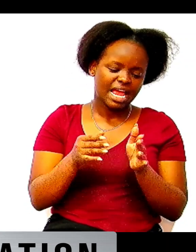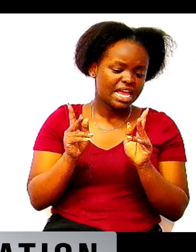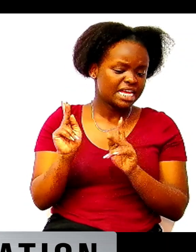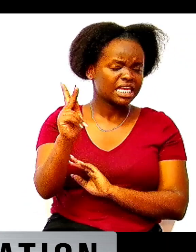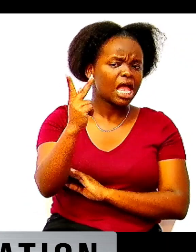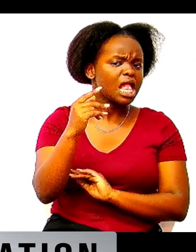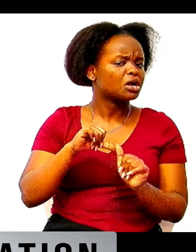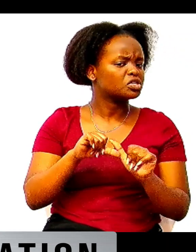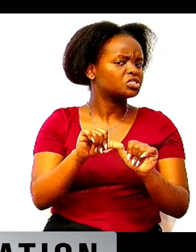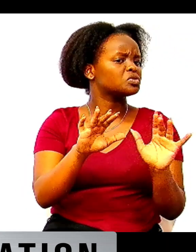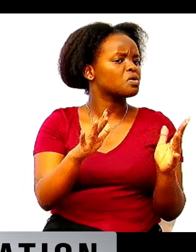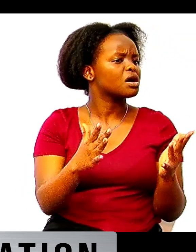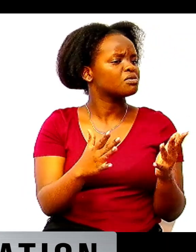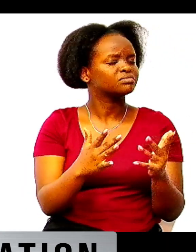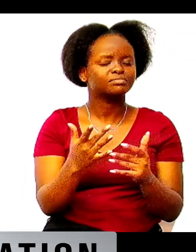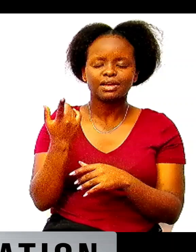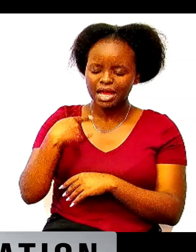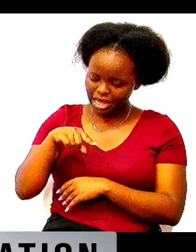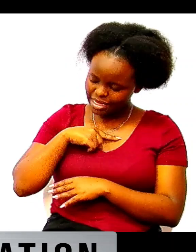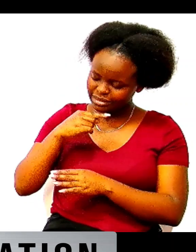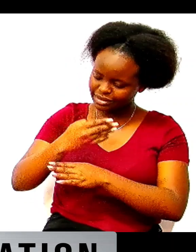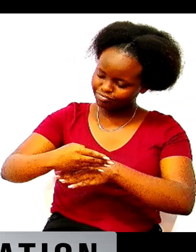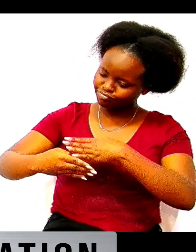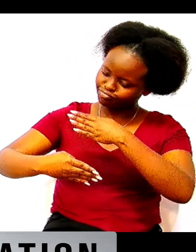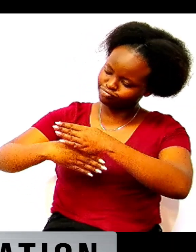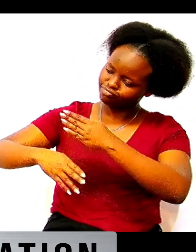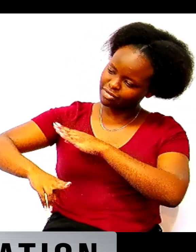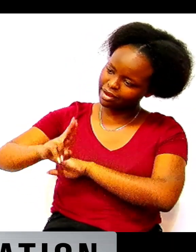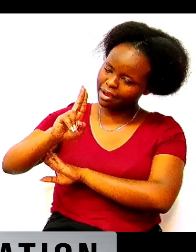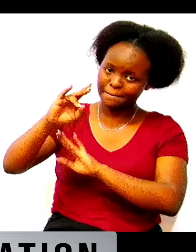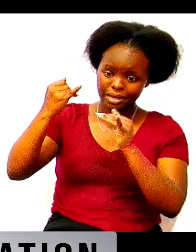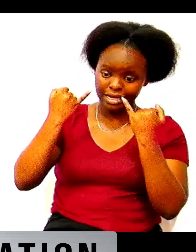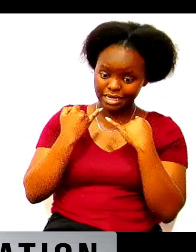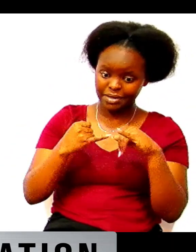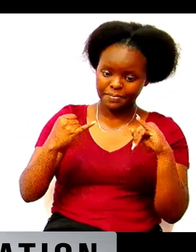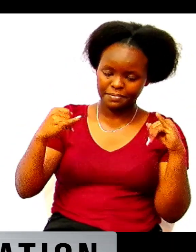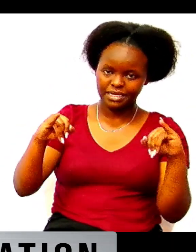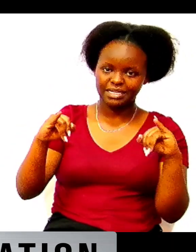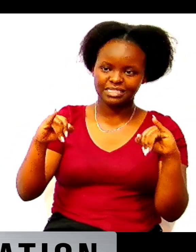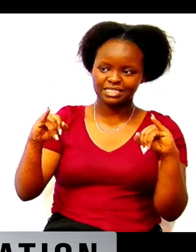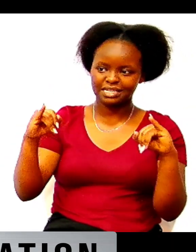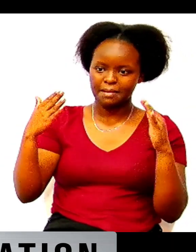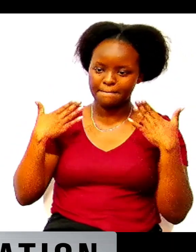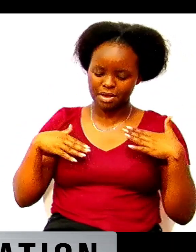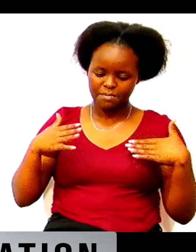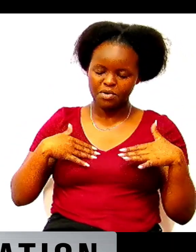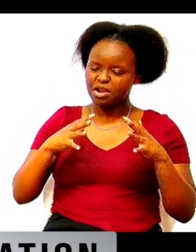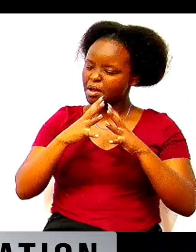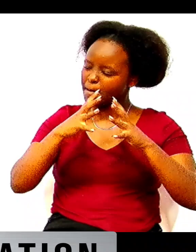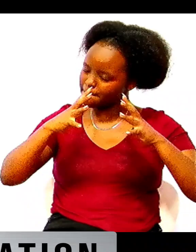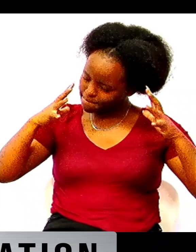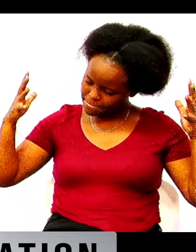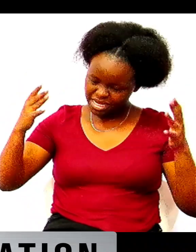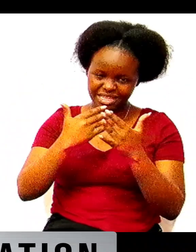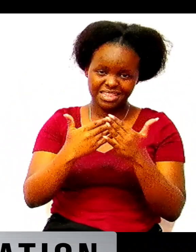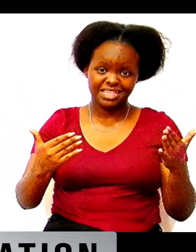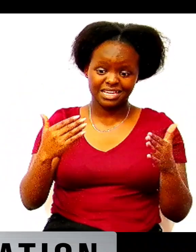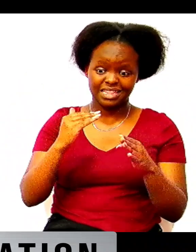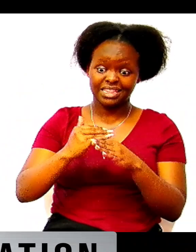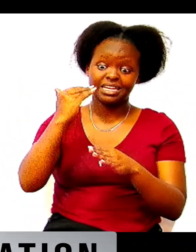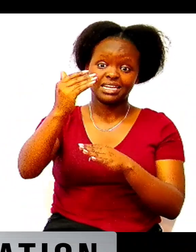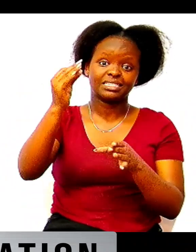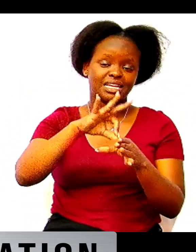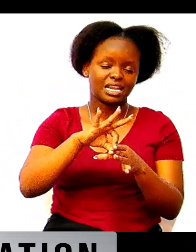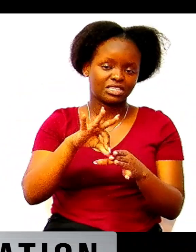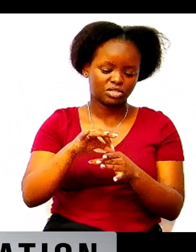aje? Yeah, we are building up. The independent candidates are going to be a very big factor in the next elections. Yes. And